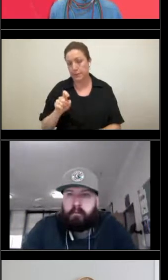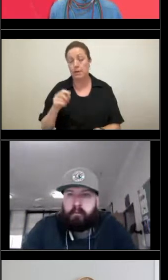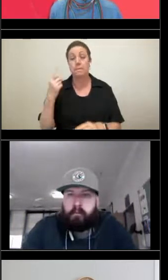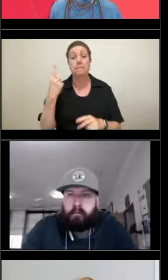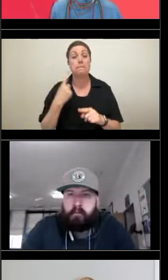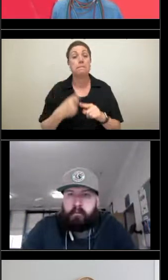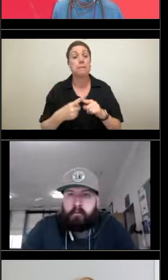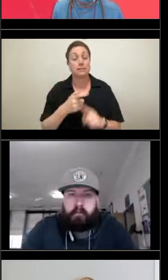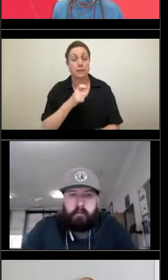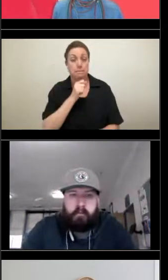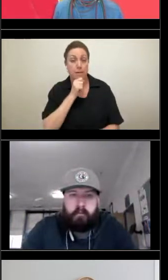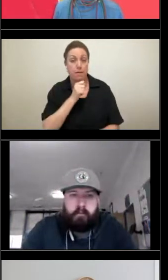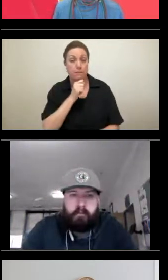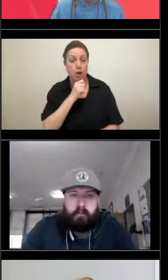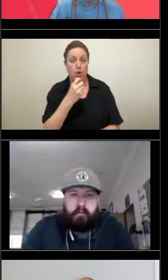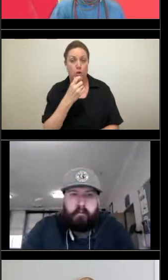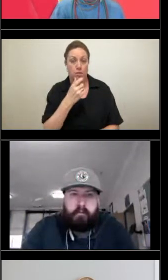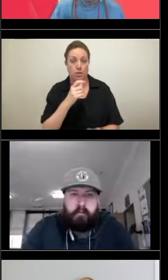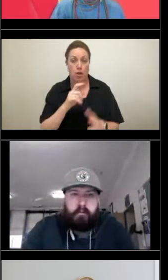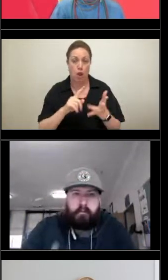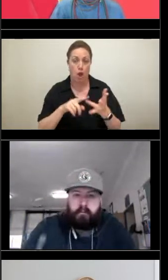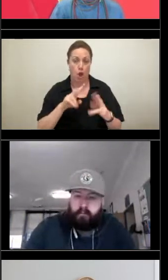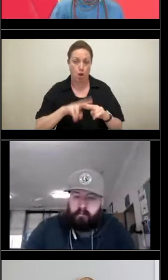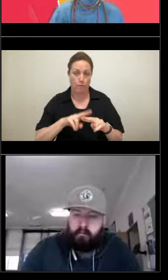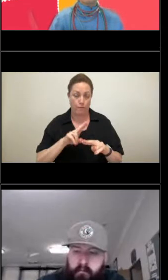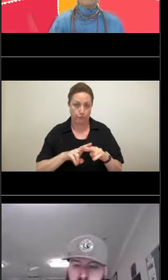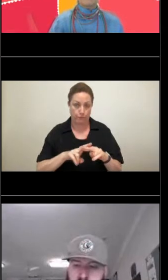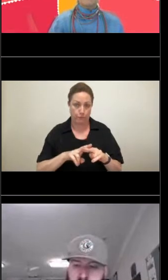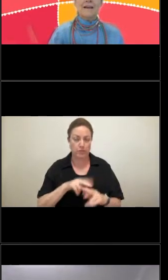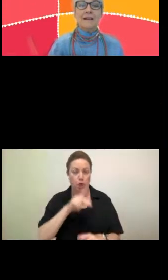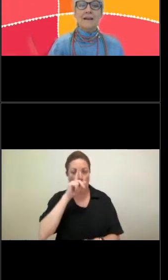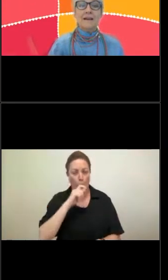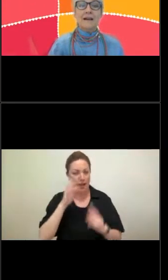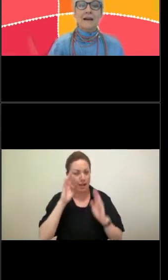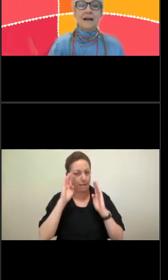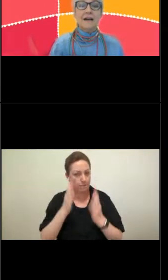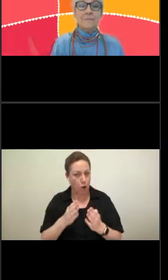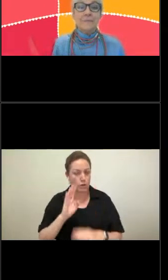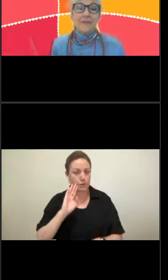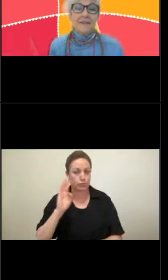on the presenters during the session.